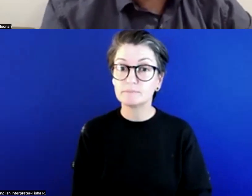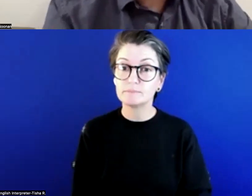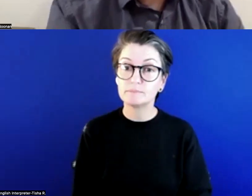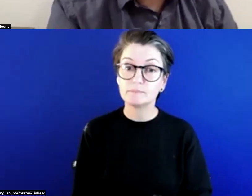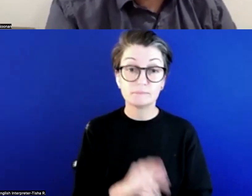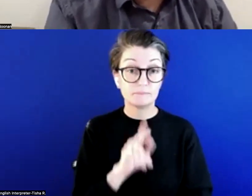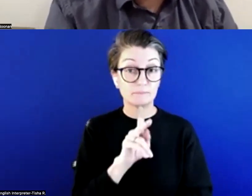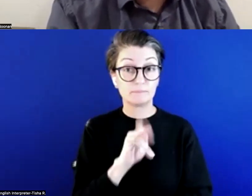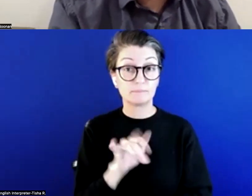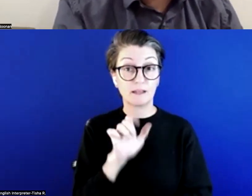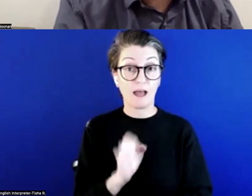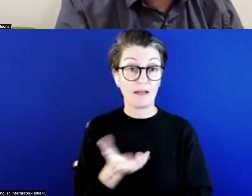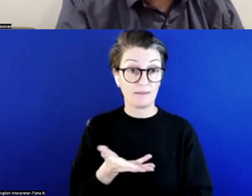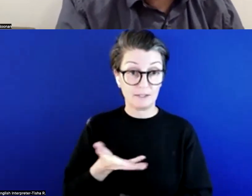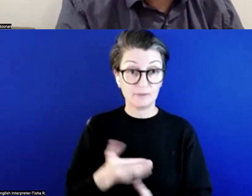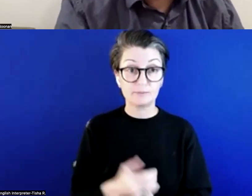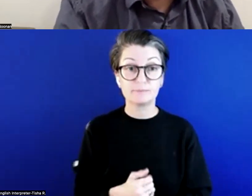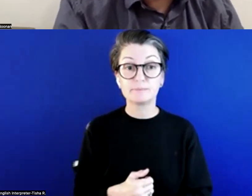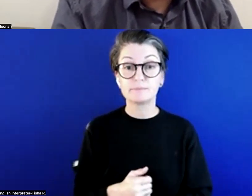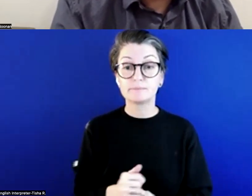Kyle again. And it's